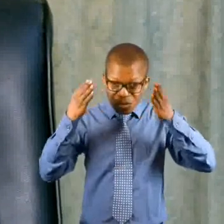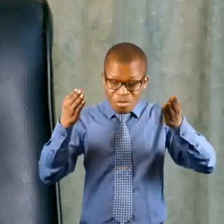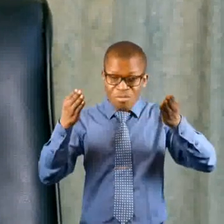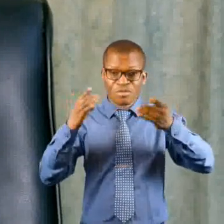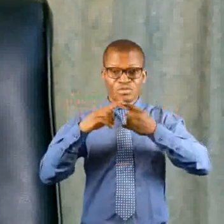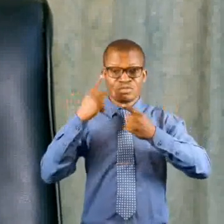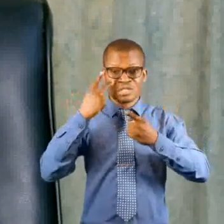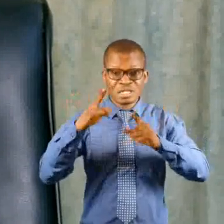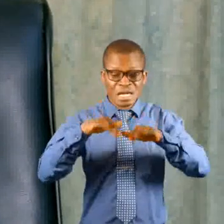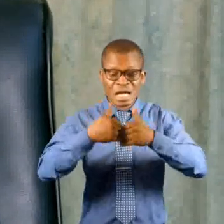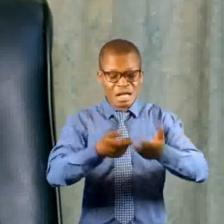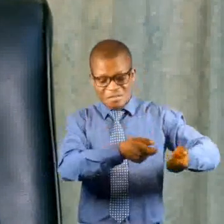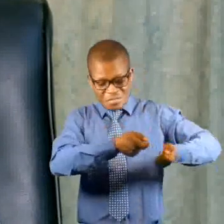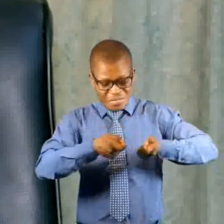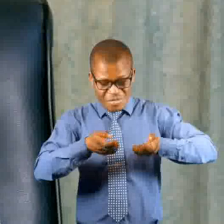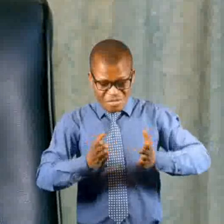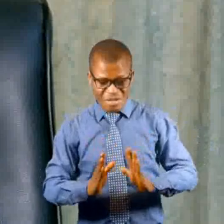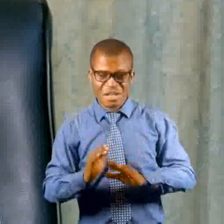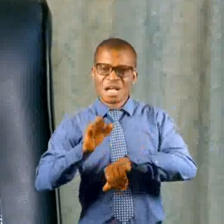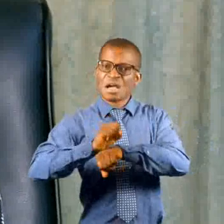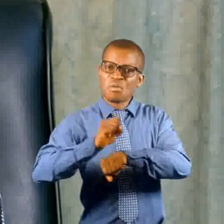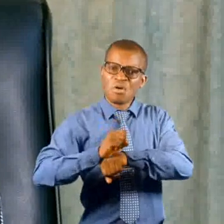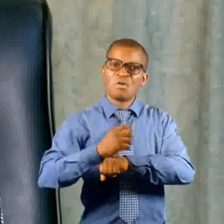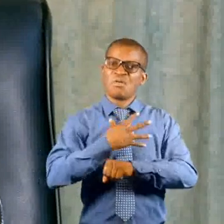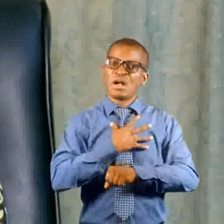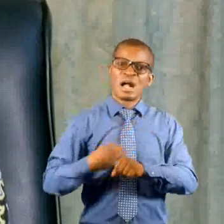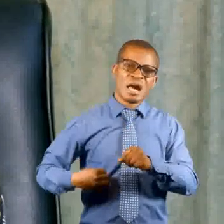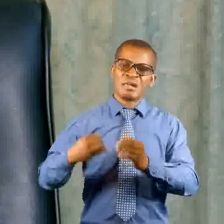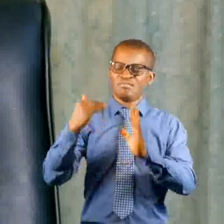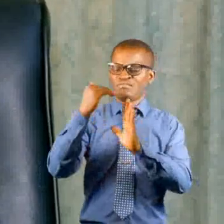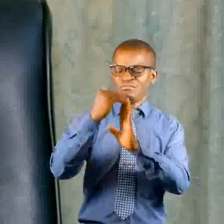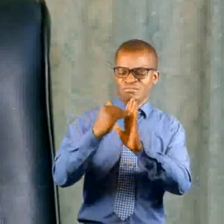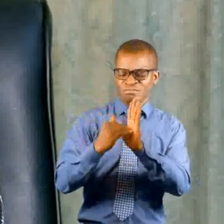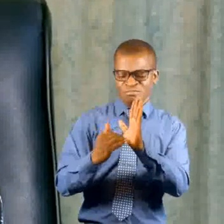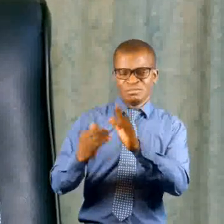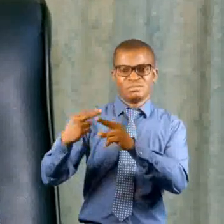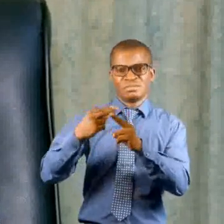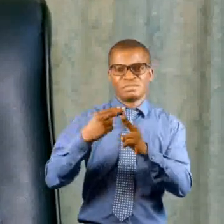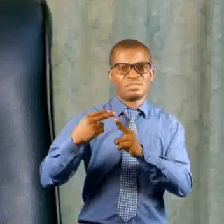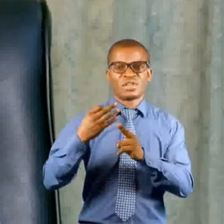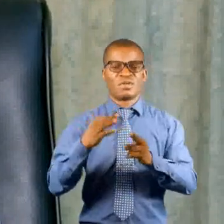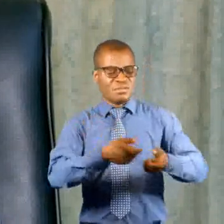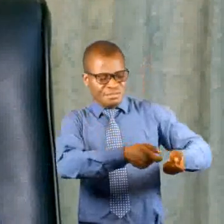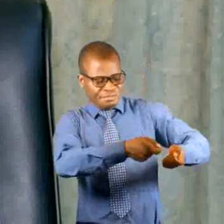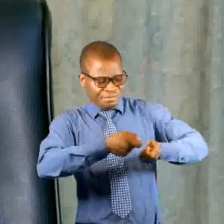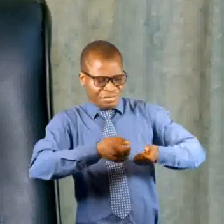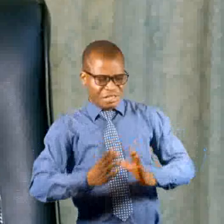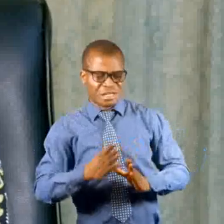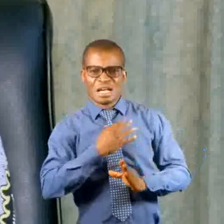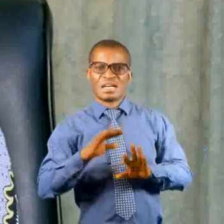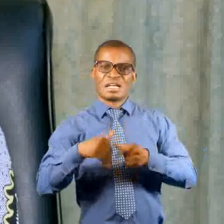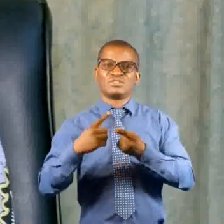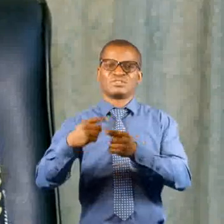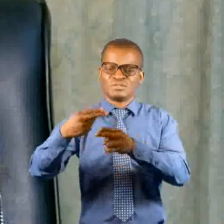how traffickers work, and the profiling of traffickers,